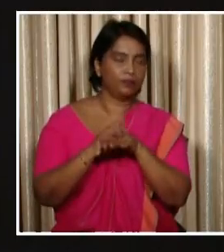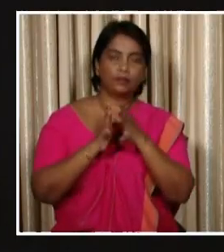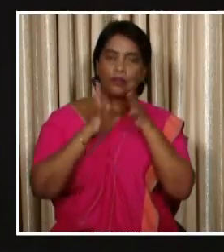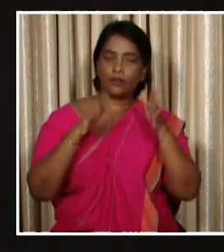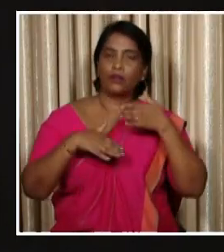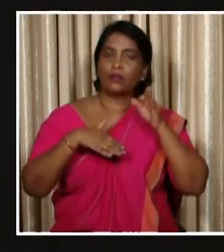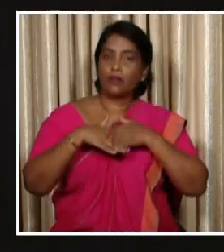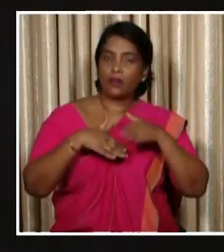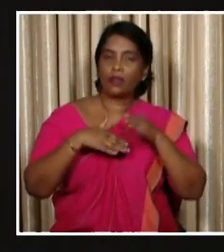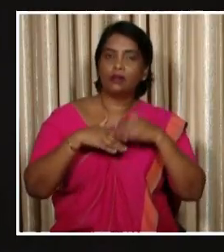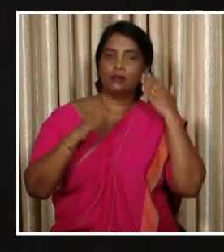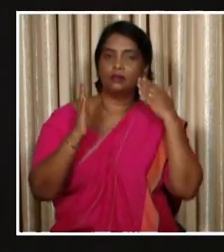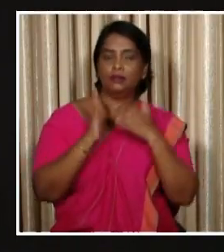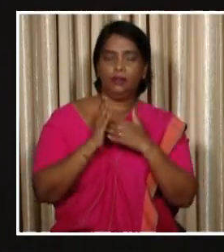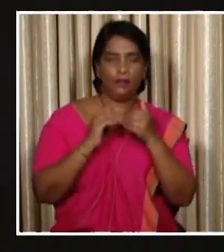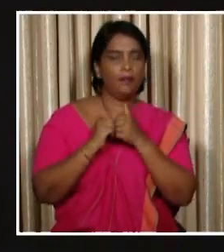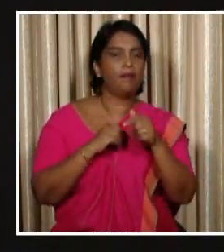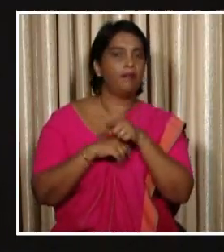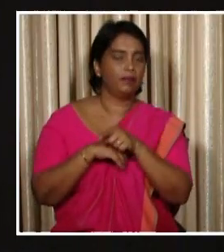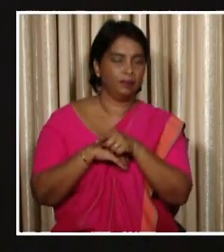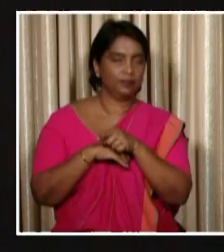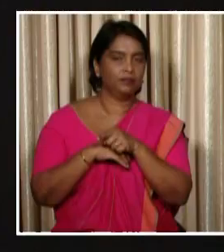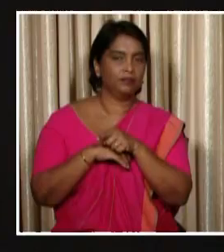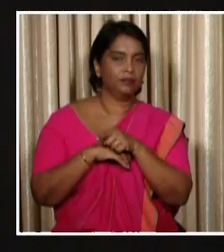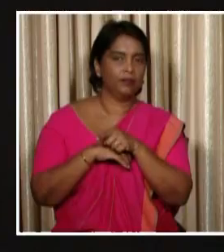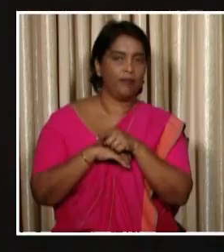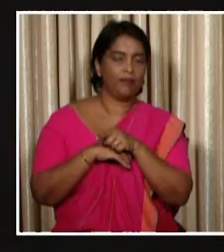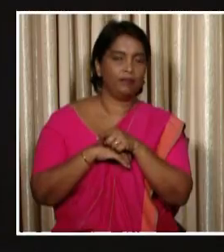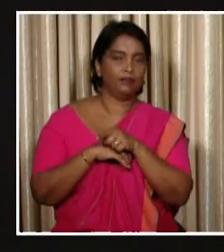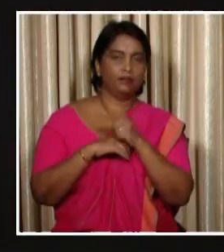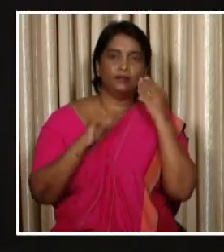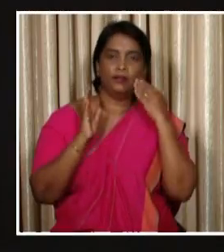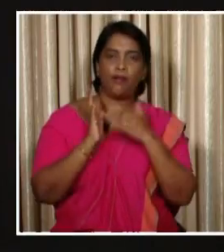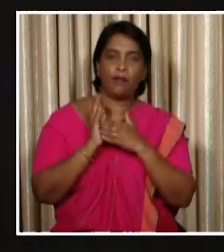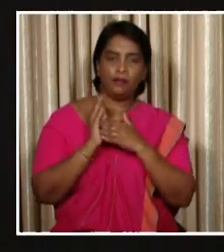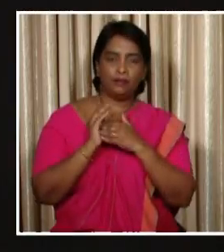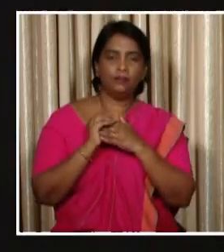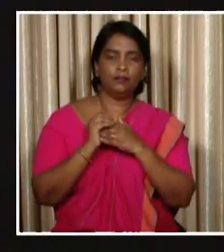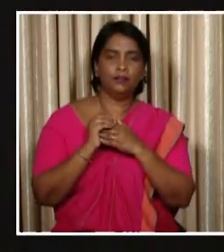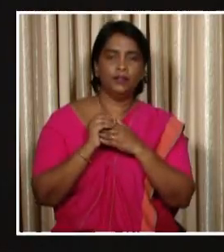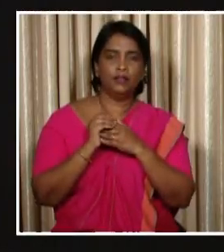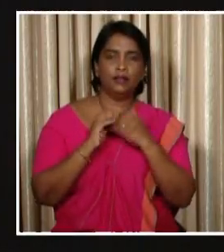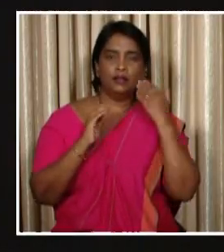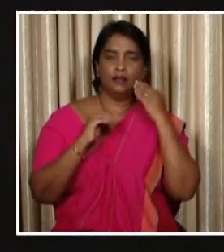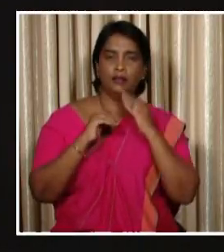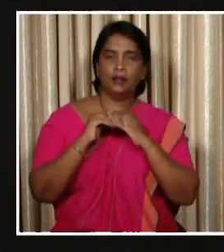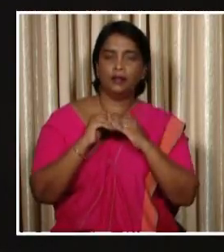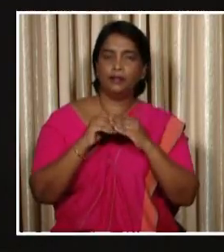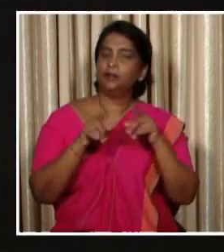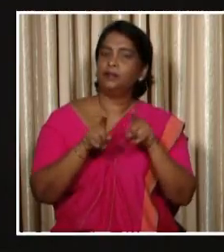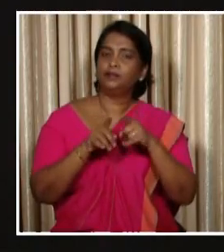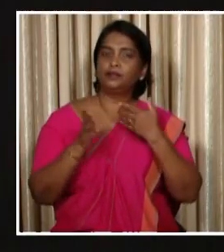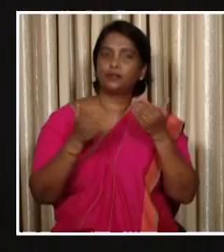to look at. If you focus on the science and technological diplomacy that I mentioned earlier, connecting Sri Lanka